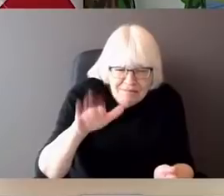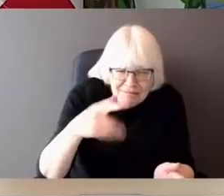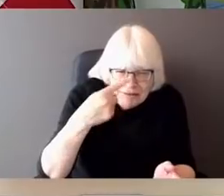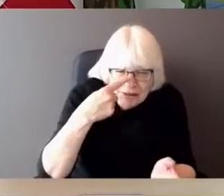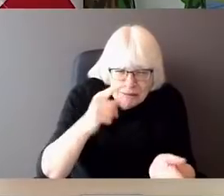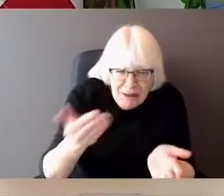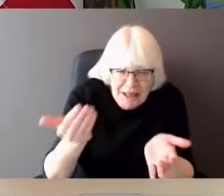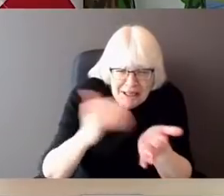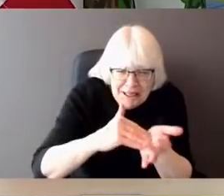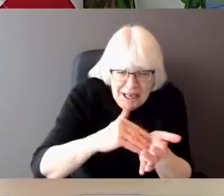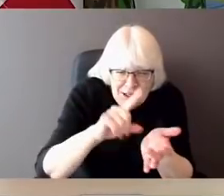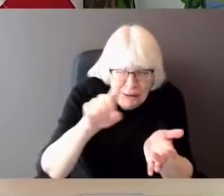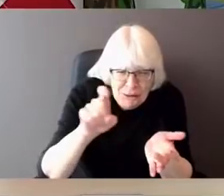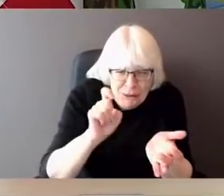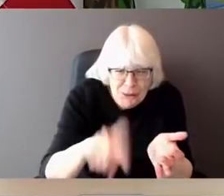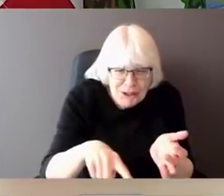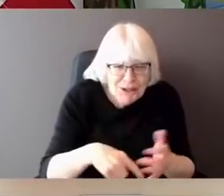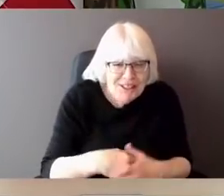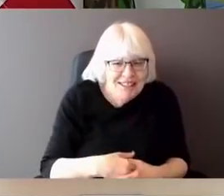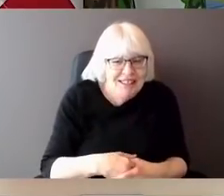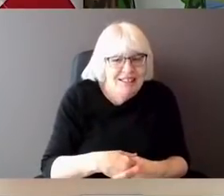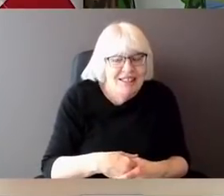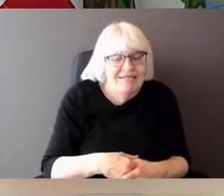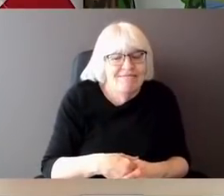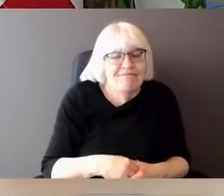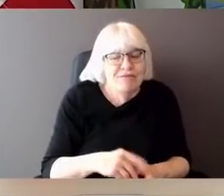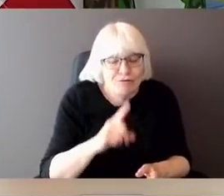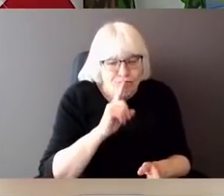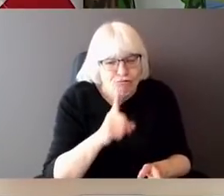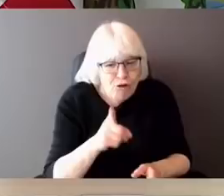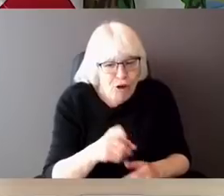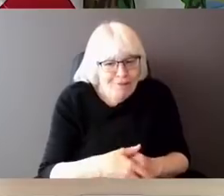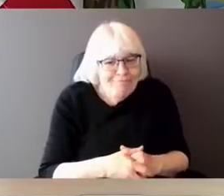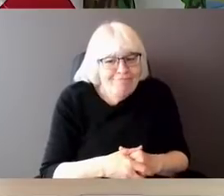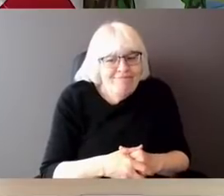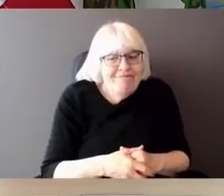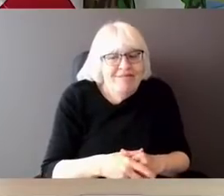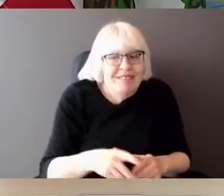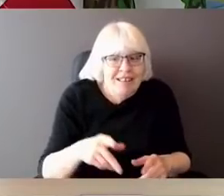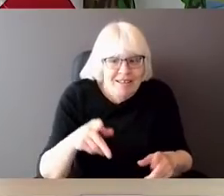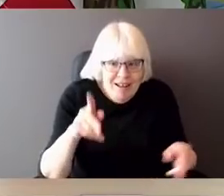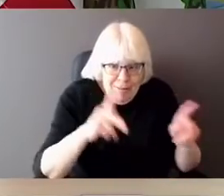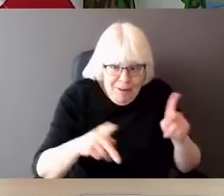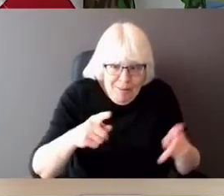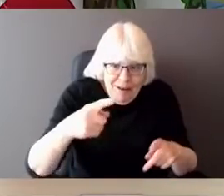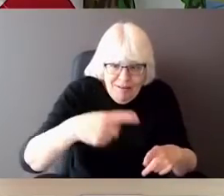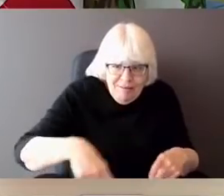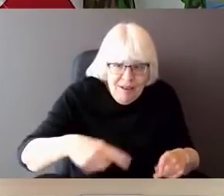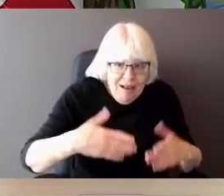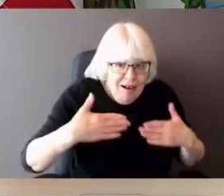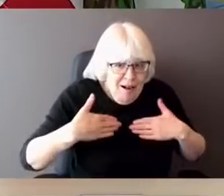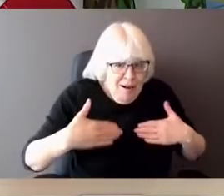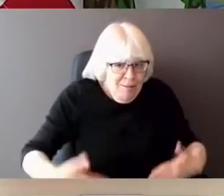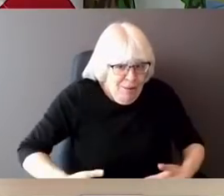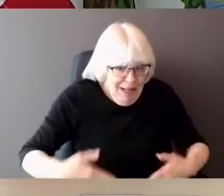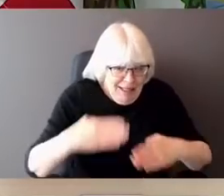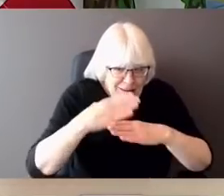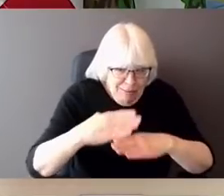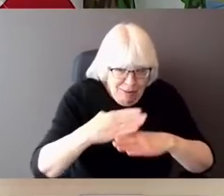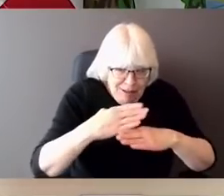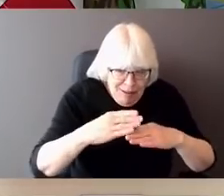I was wondering, for people who might have, who are immunocompromised,